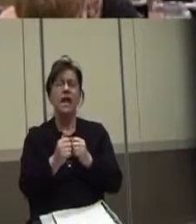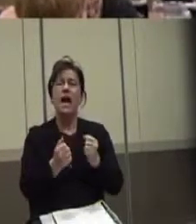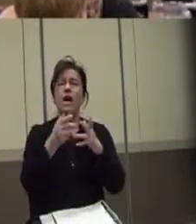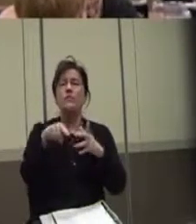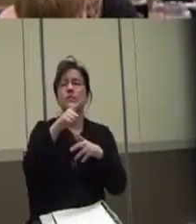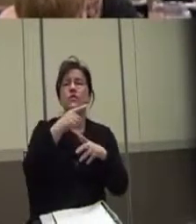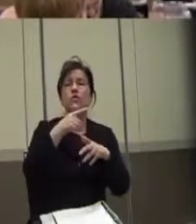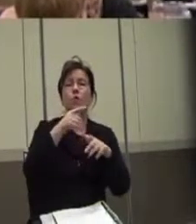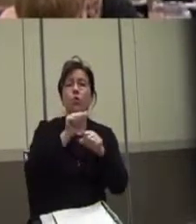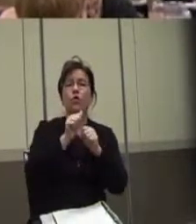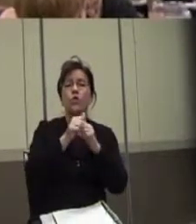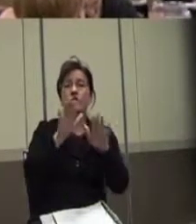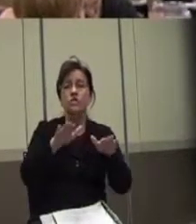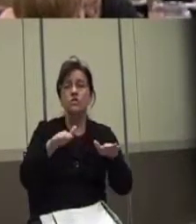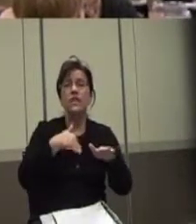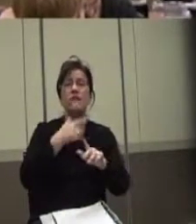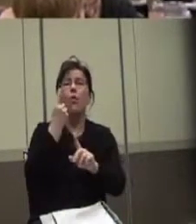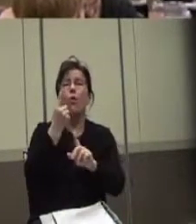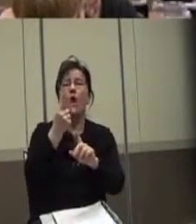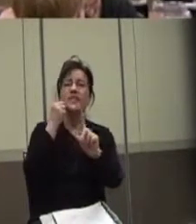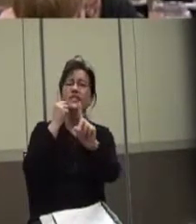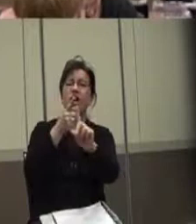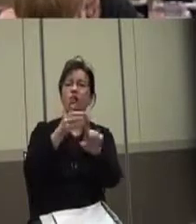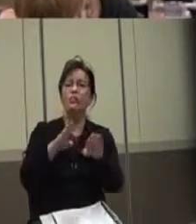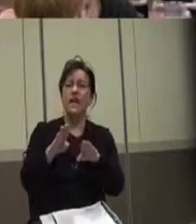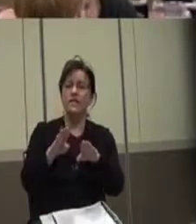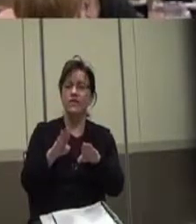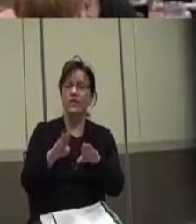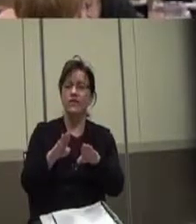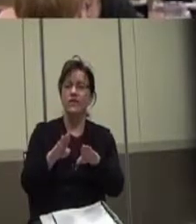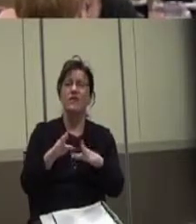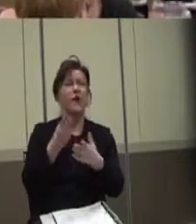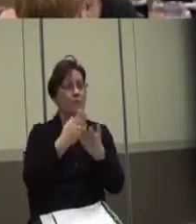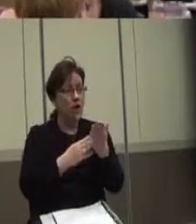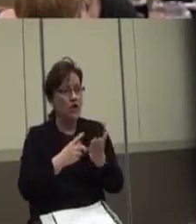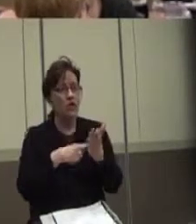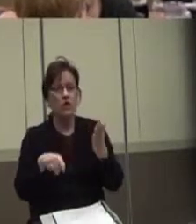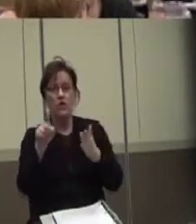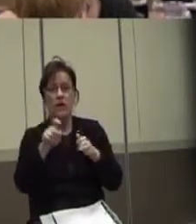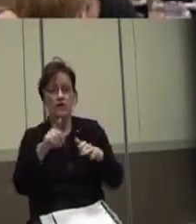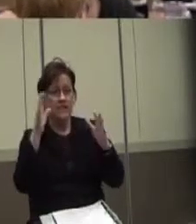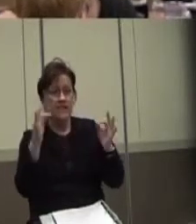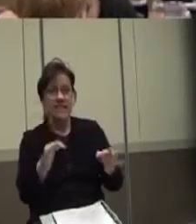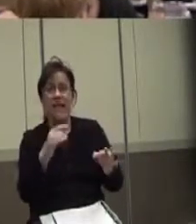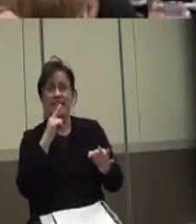behavior? All right. So part of what you've got to decide is, are you going to work on all of those?